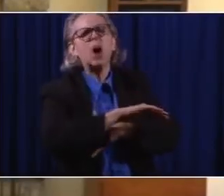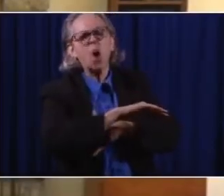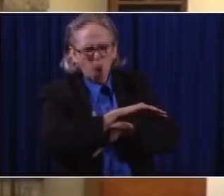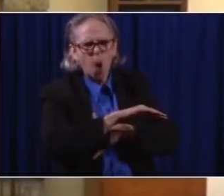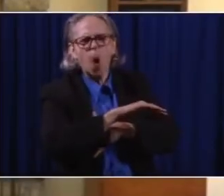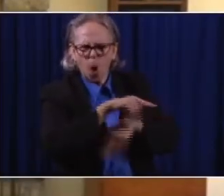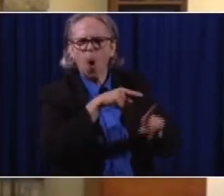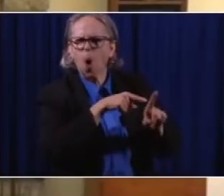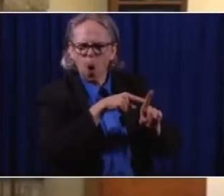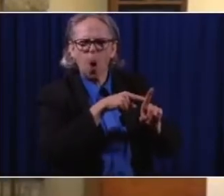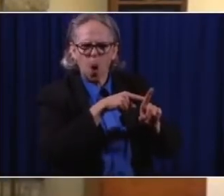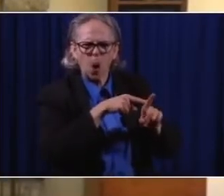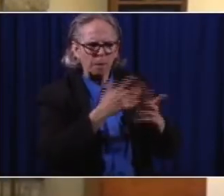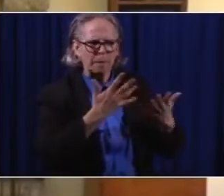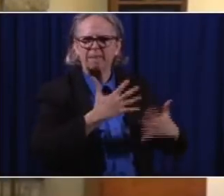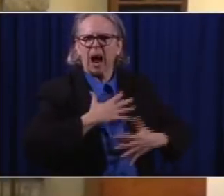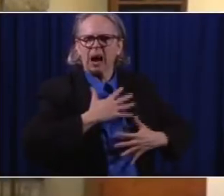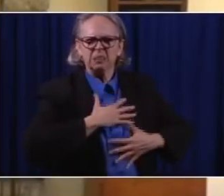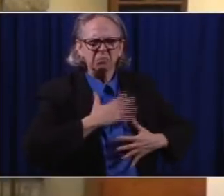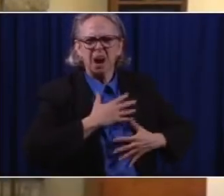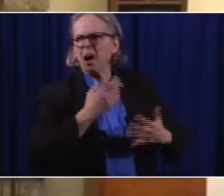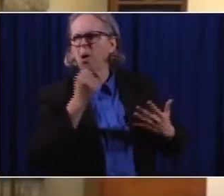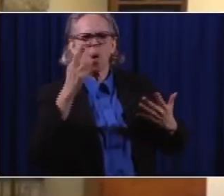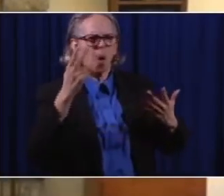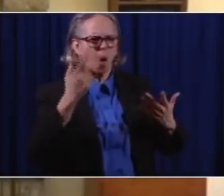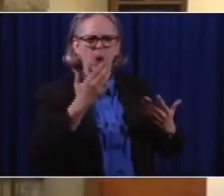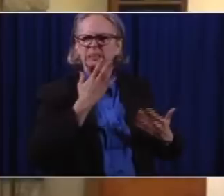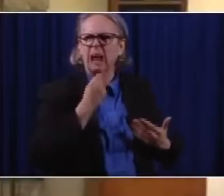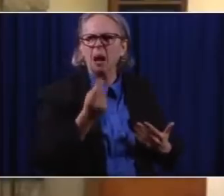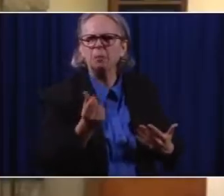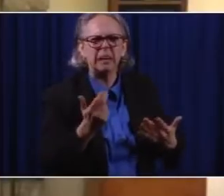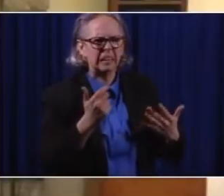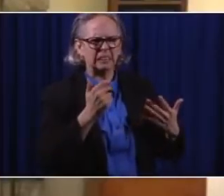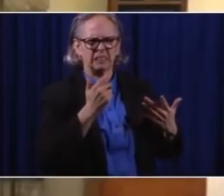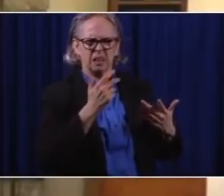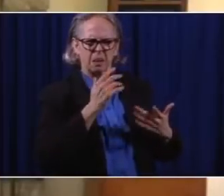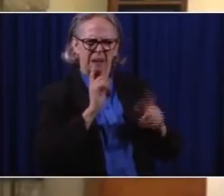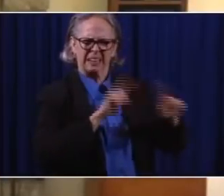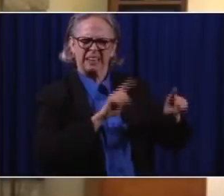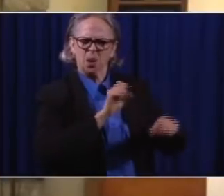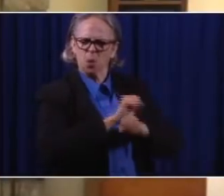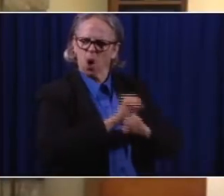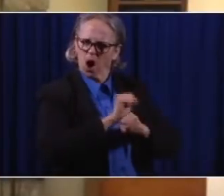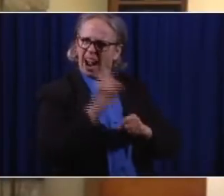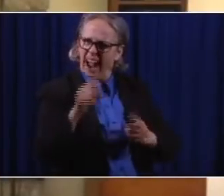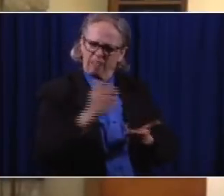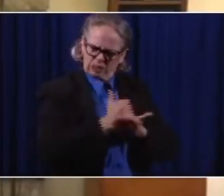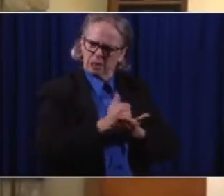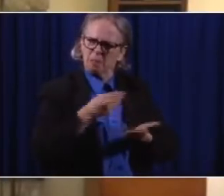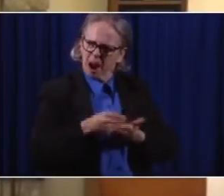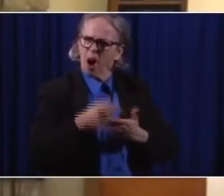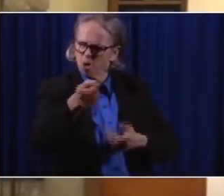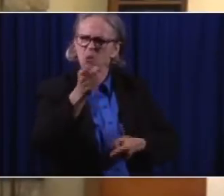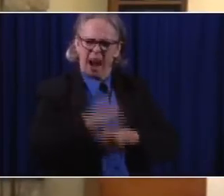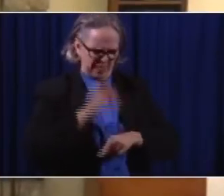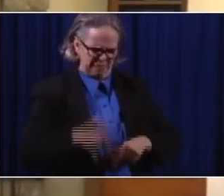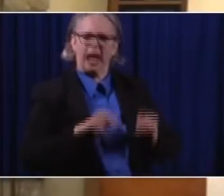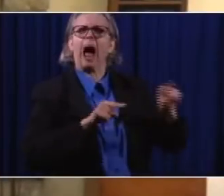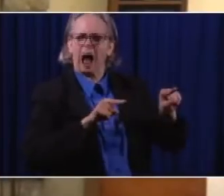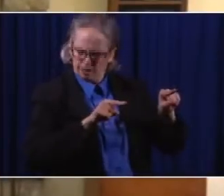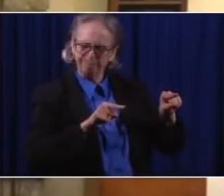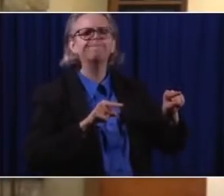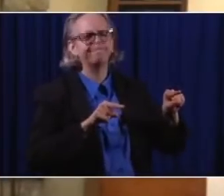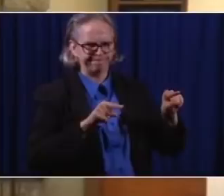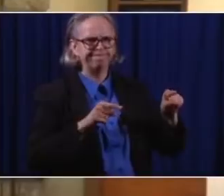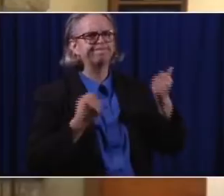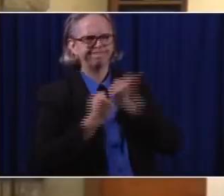asthma. They may be diabetic, but they have to work. And we have a lot of people who are in that category. So yeah, as we